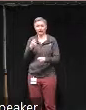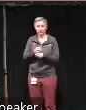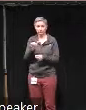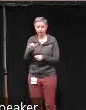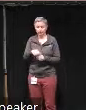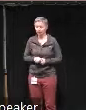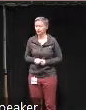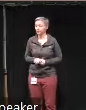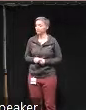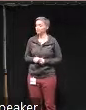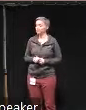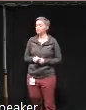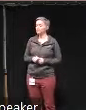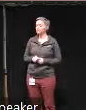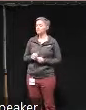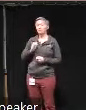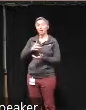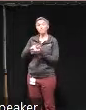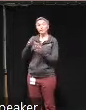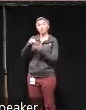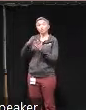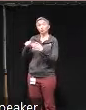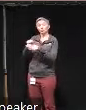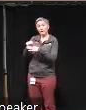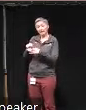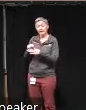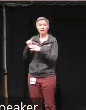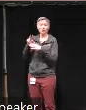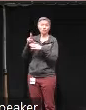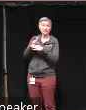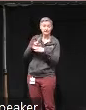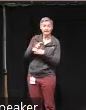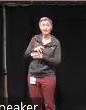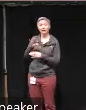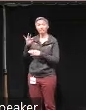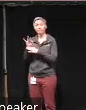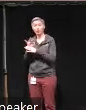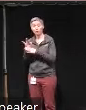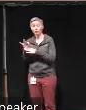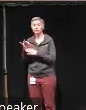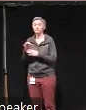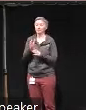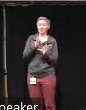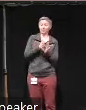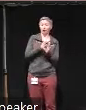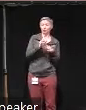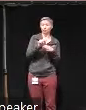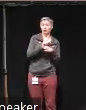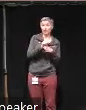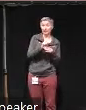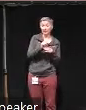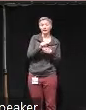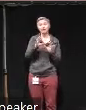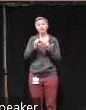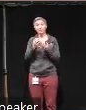The training of our medical students, residency and fellowship, and psychology training,